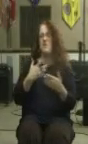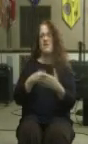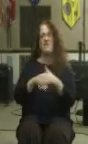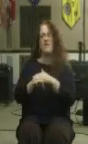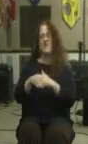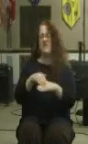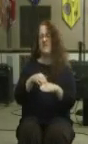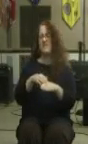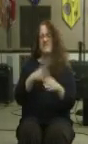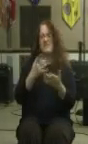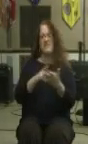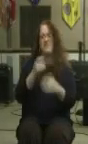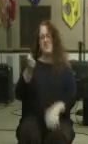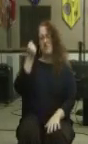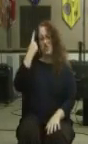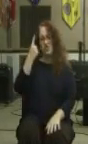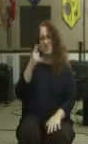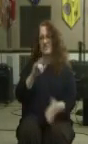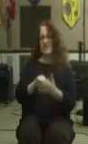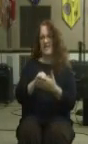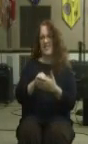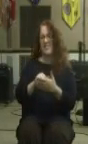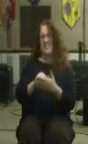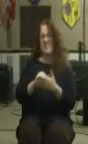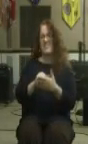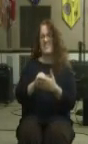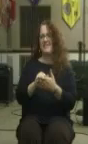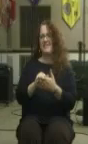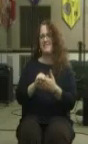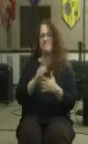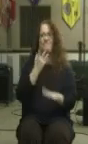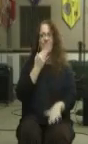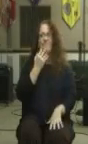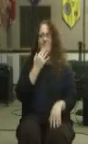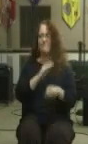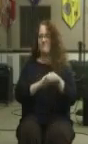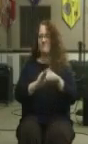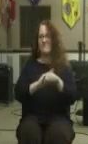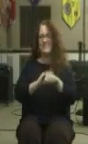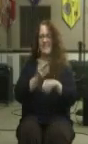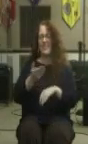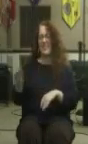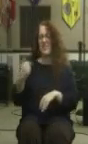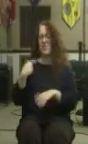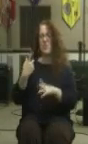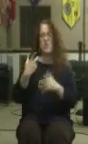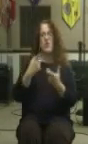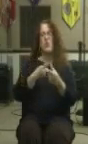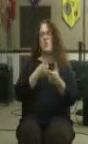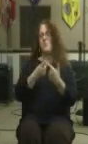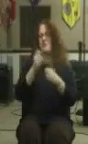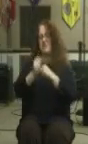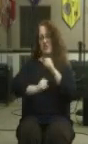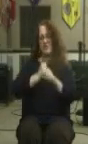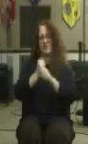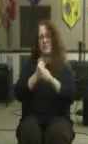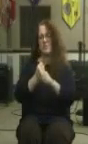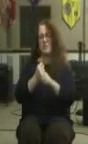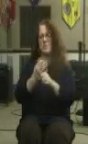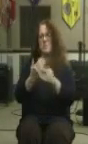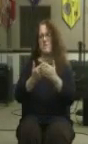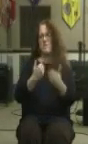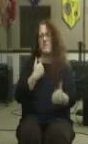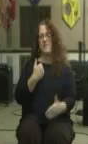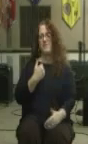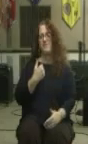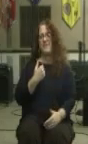years before I felt comfortable. It were years before I understood this racial schism that we have here. It was years before I